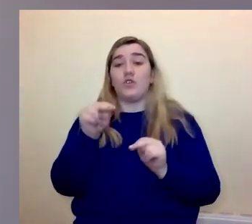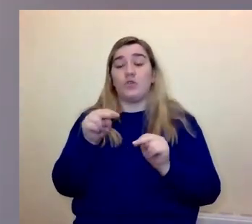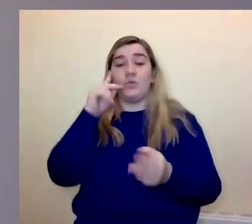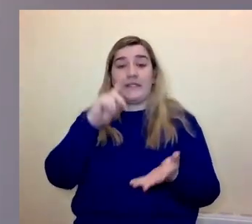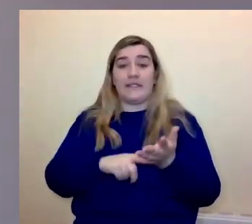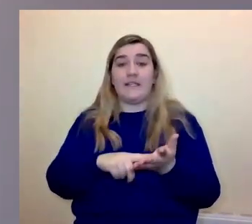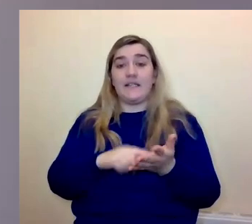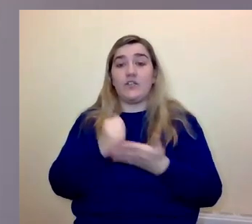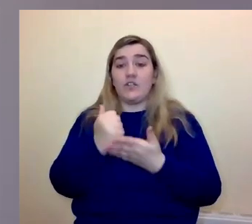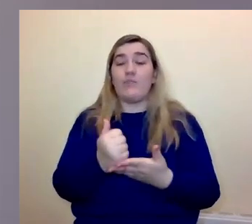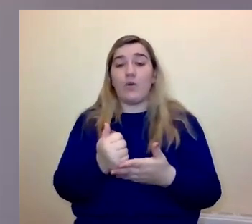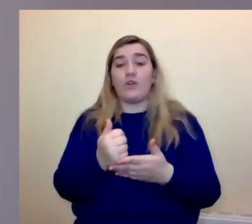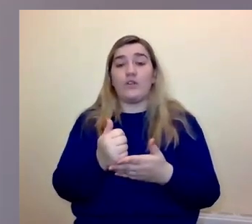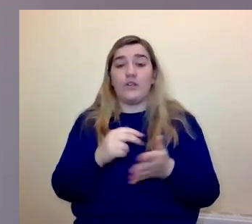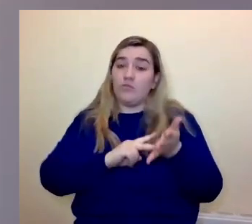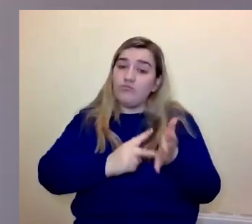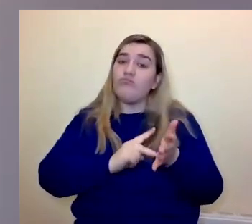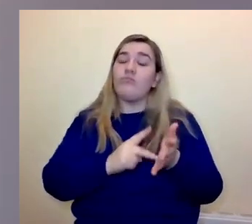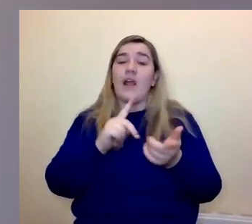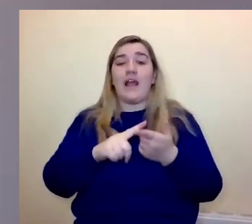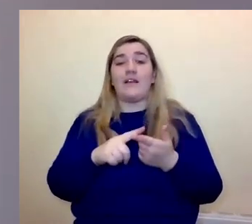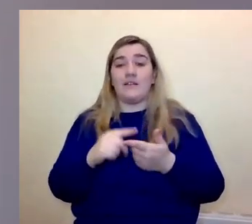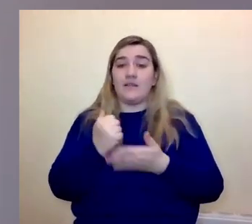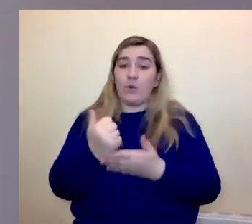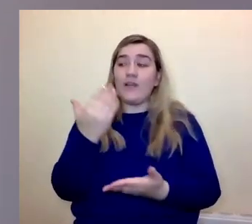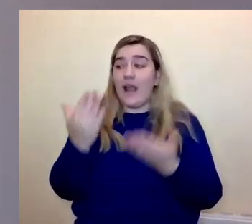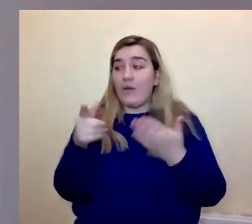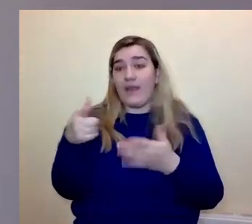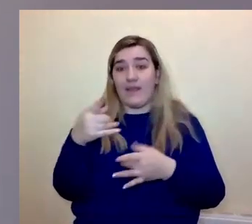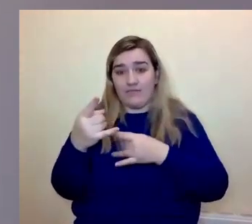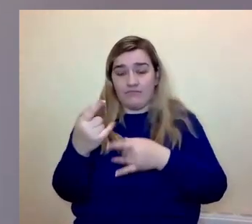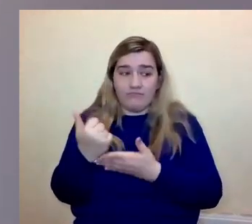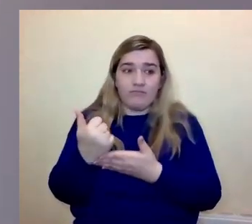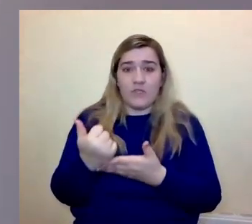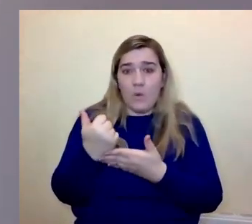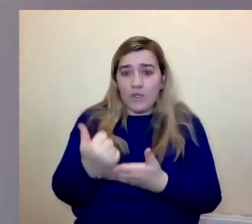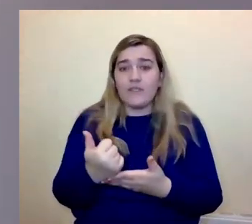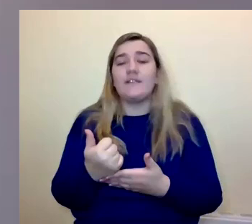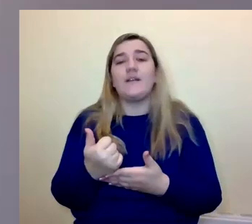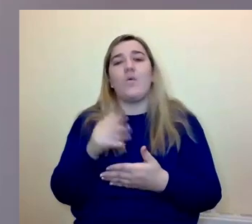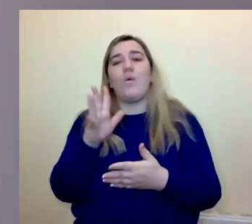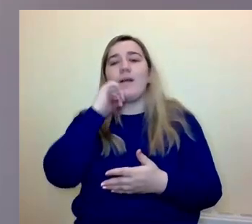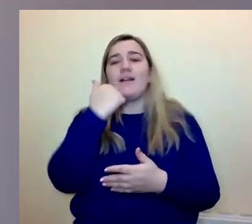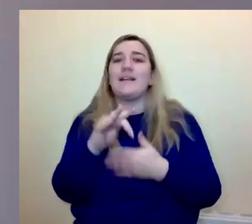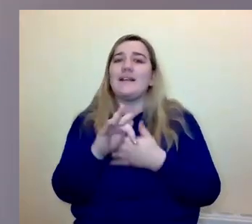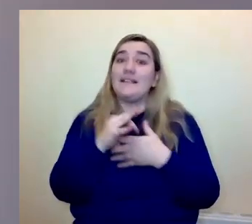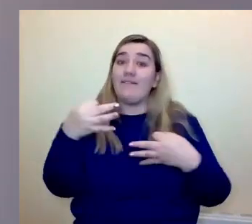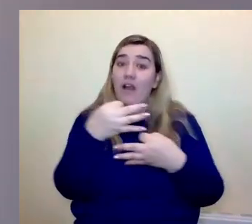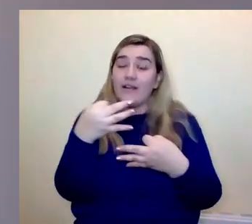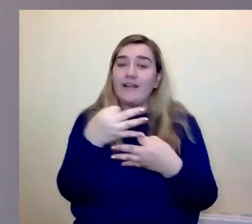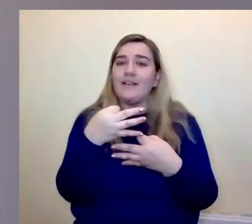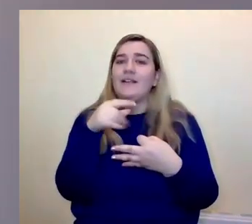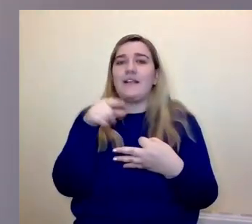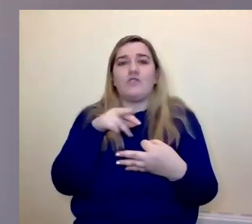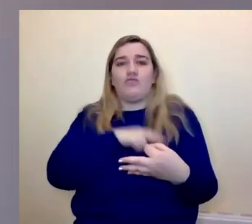support arrangements, and to supervise how they are carried out, because safeguards, which are also part of UNCRPD, safeguarding